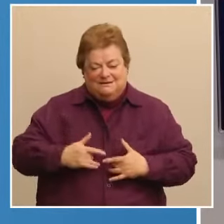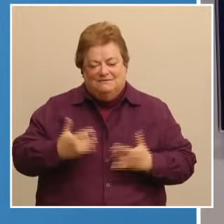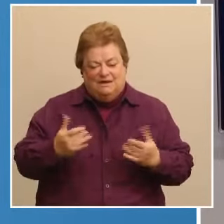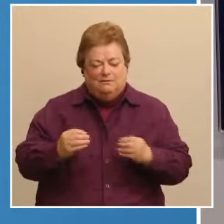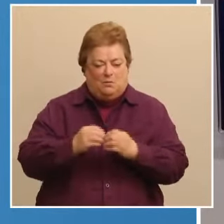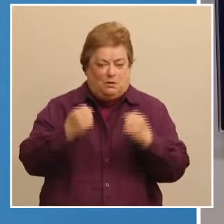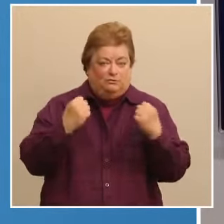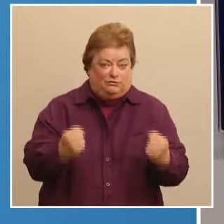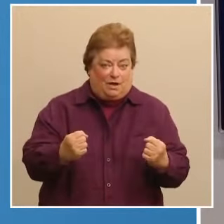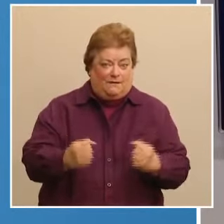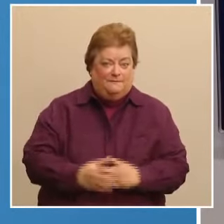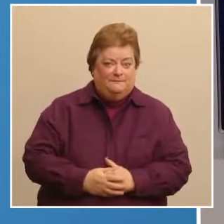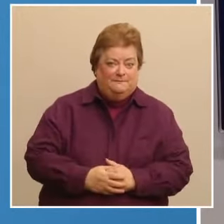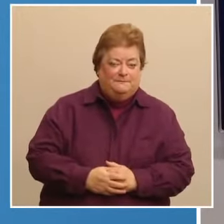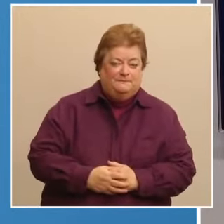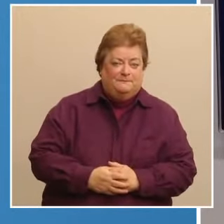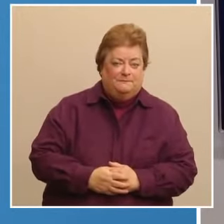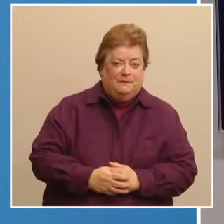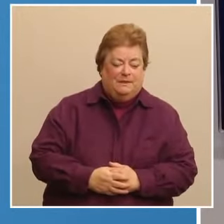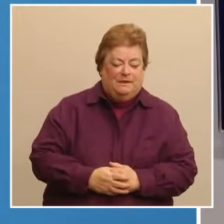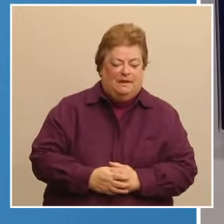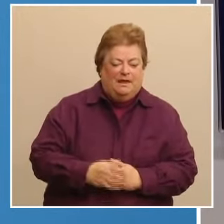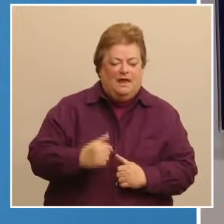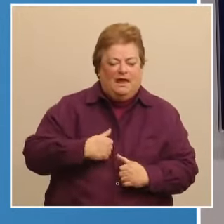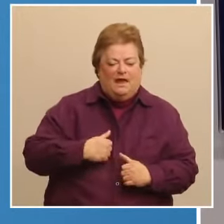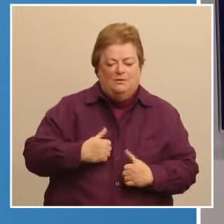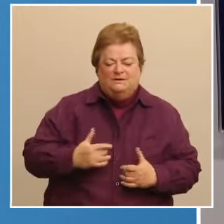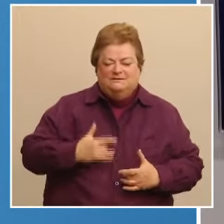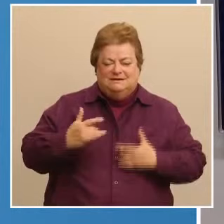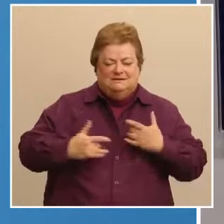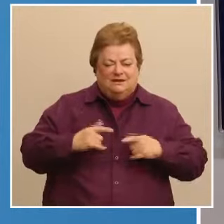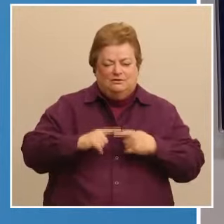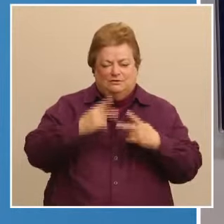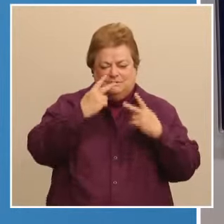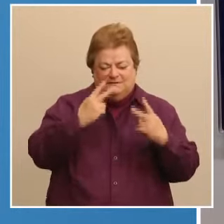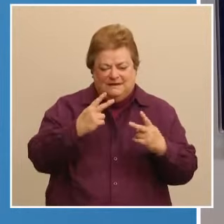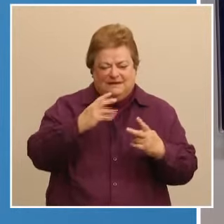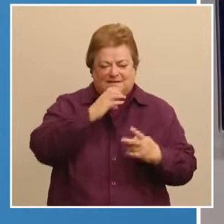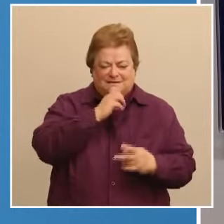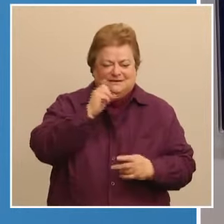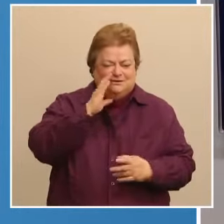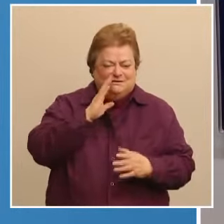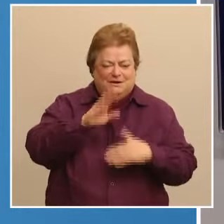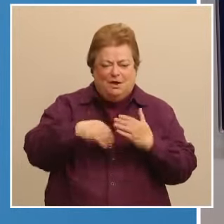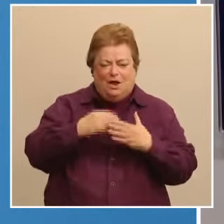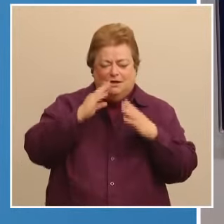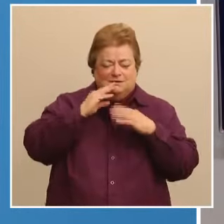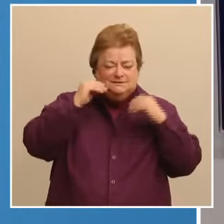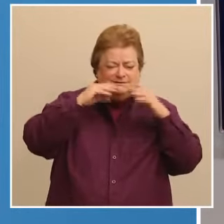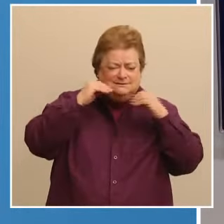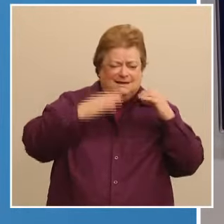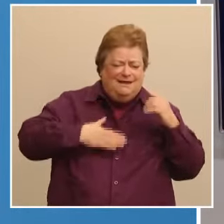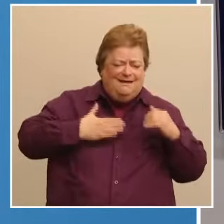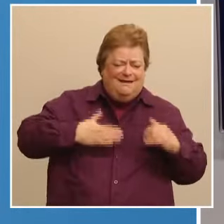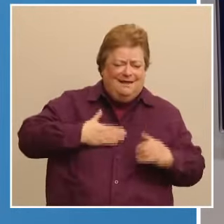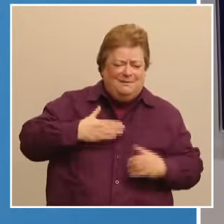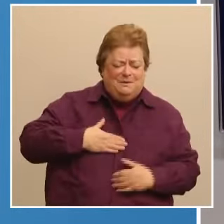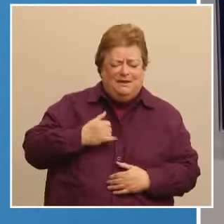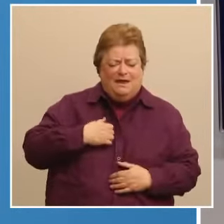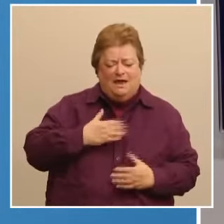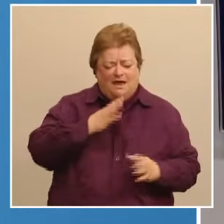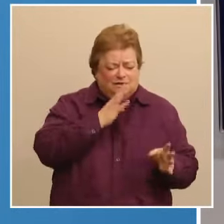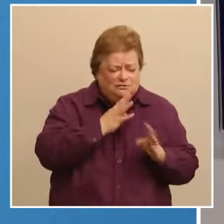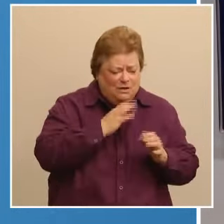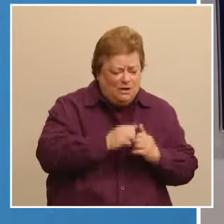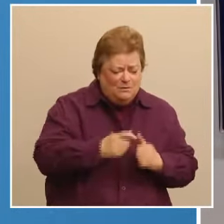stronger. I'm also encouraged to see the smiling faces of the seniors. I had a chance to talk with seniors at the scene,